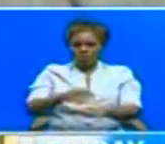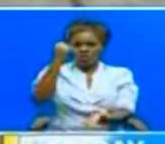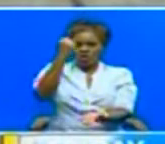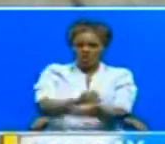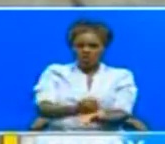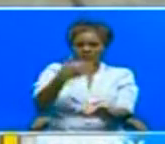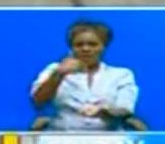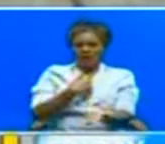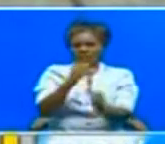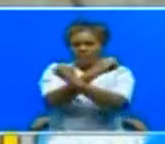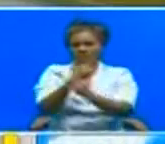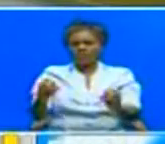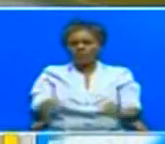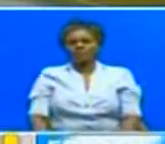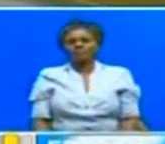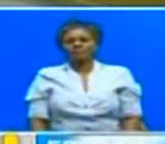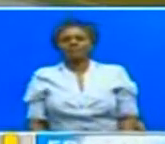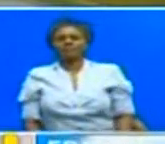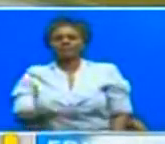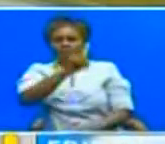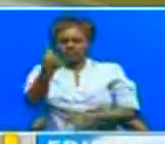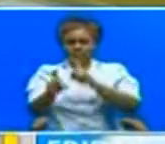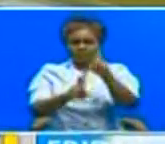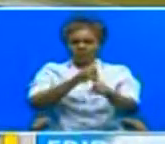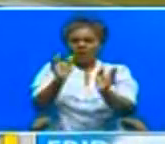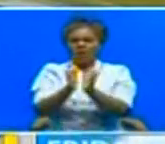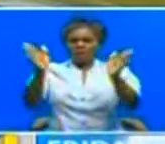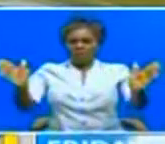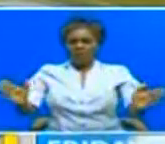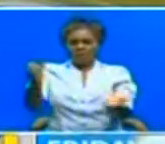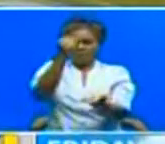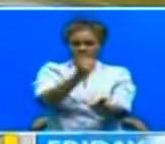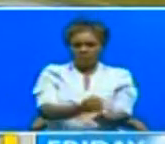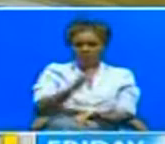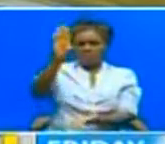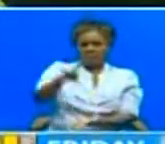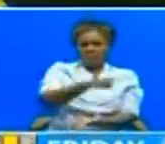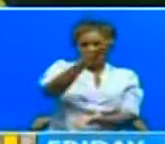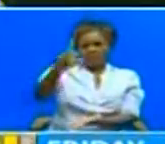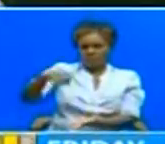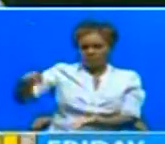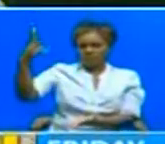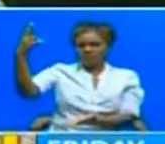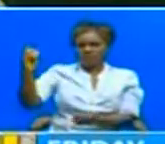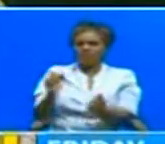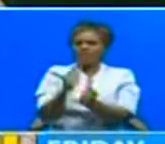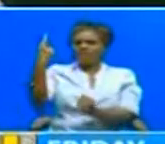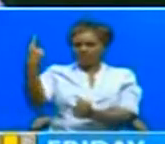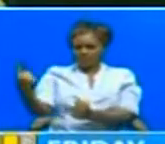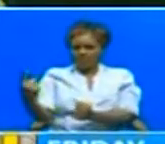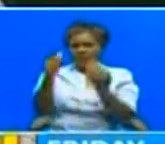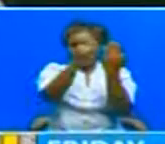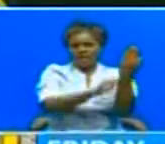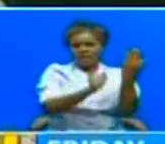to be in public office. Vetting was outlined in the Public Appointments Parliamentary Approval Act of 2011. Article